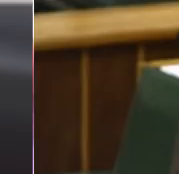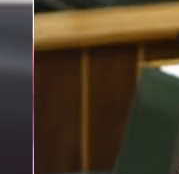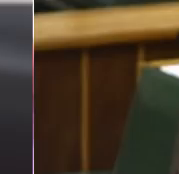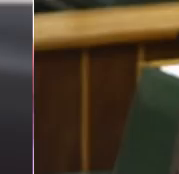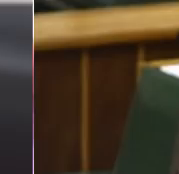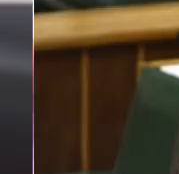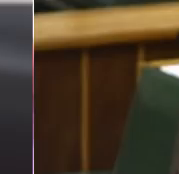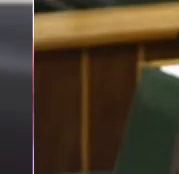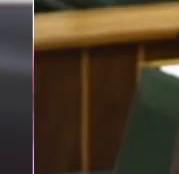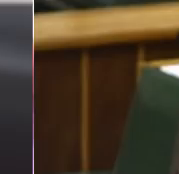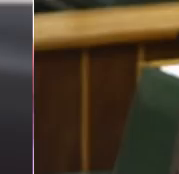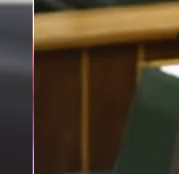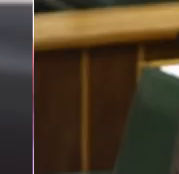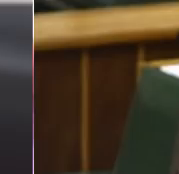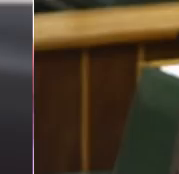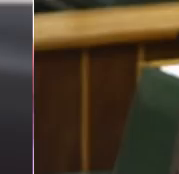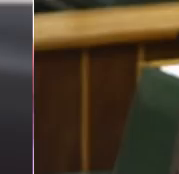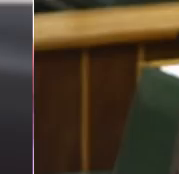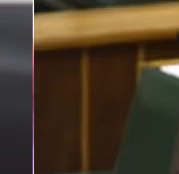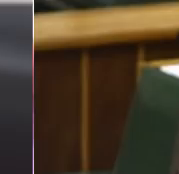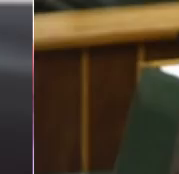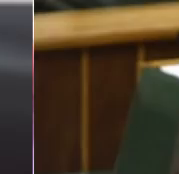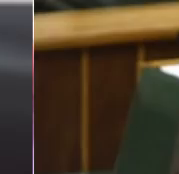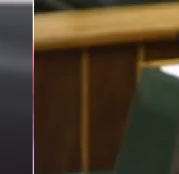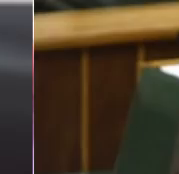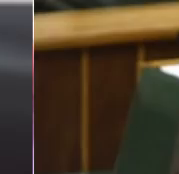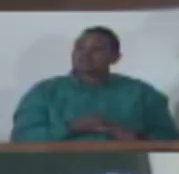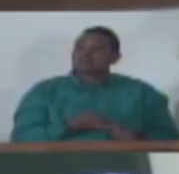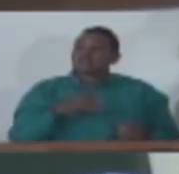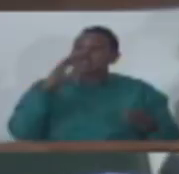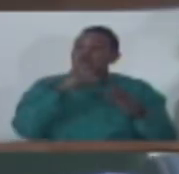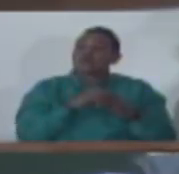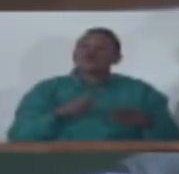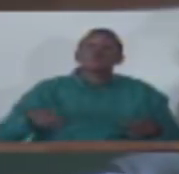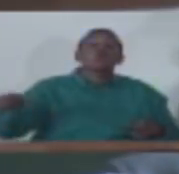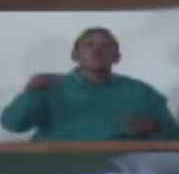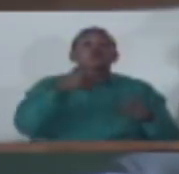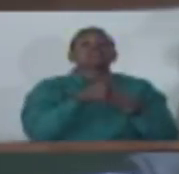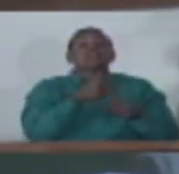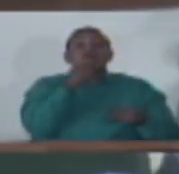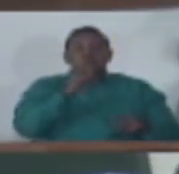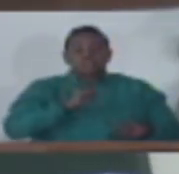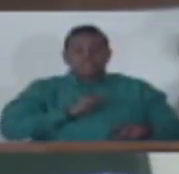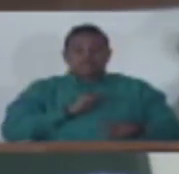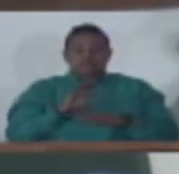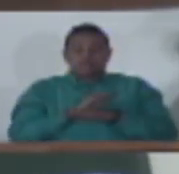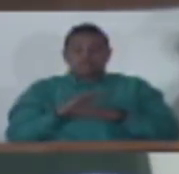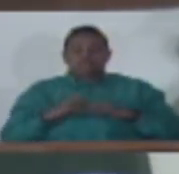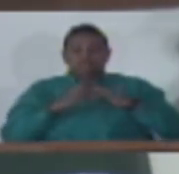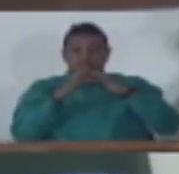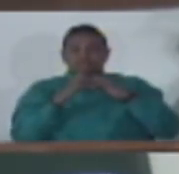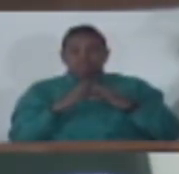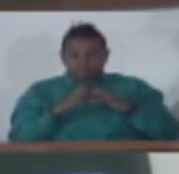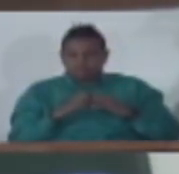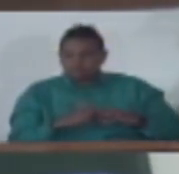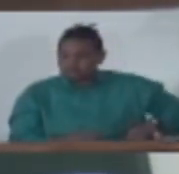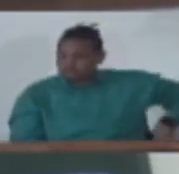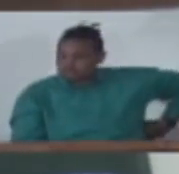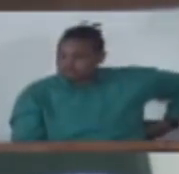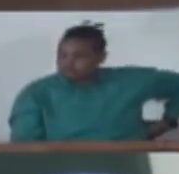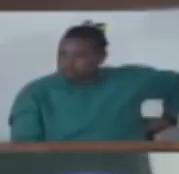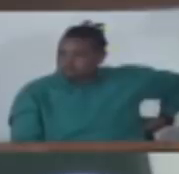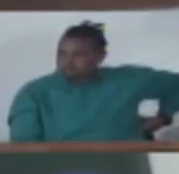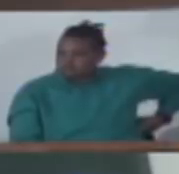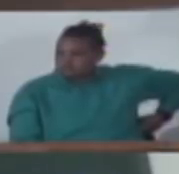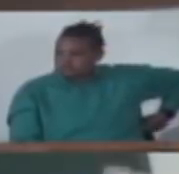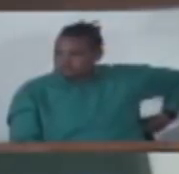salary, following which the contribution will increase to 5%. The tourism minister says an initial seed fund of $1 billion has